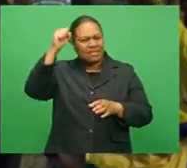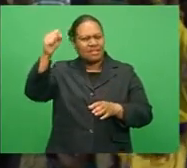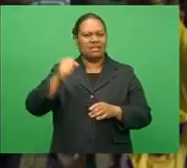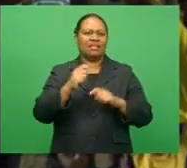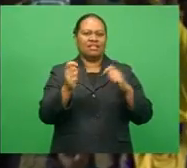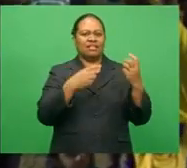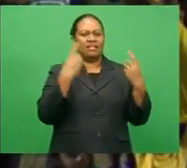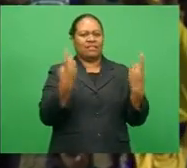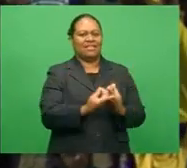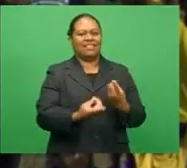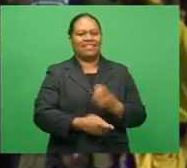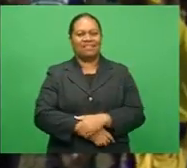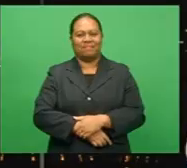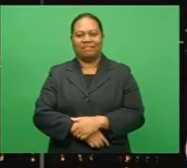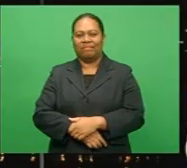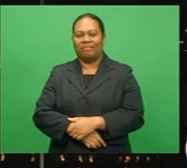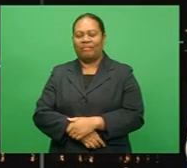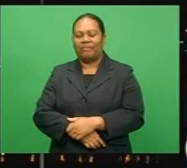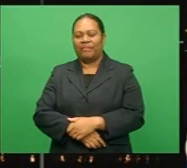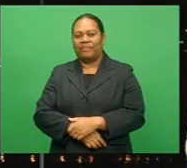Naikaso, FBC Sports.